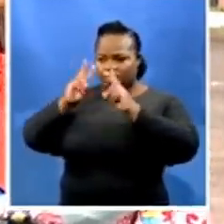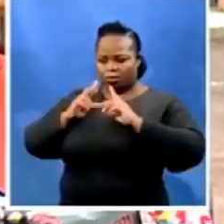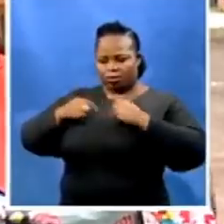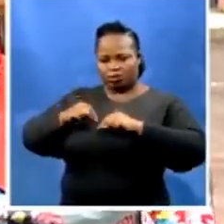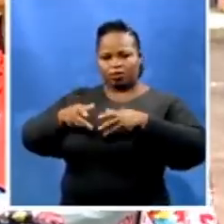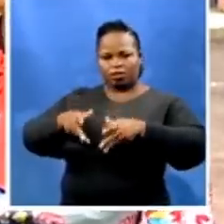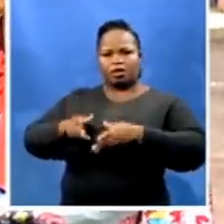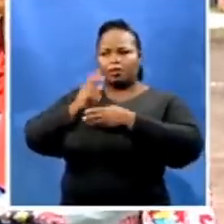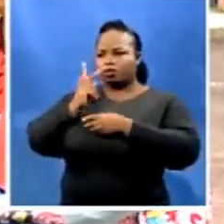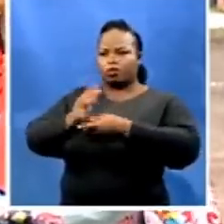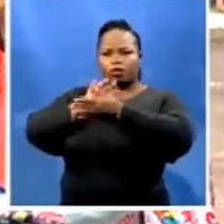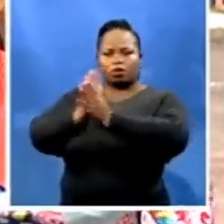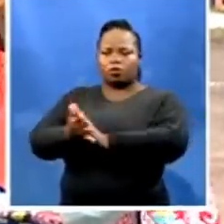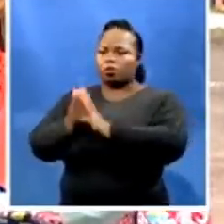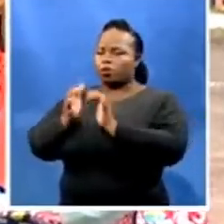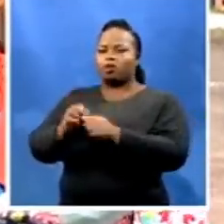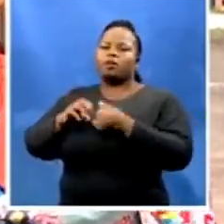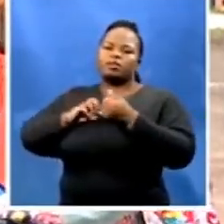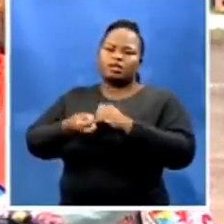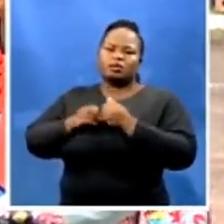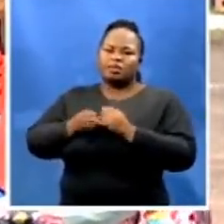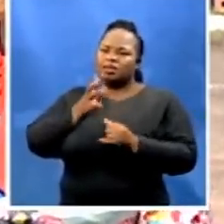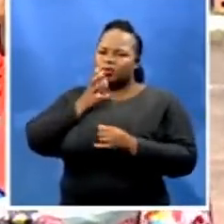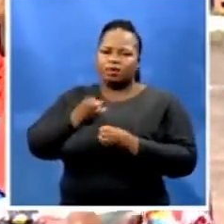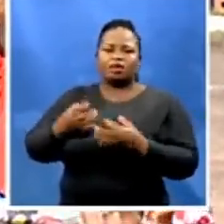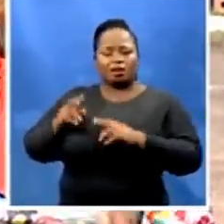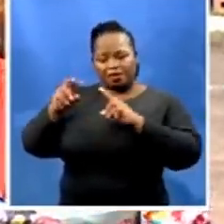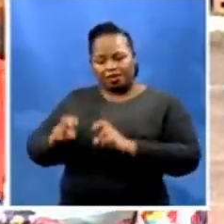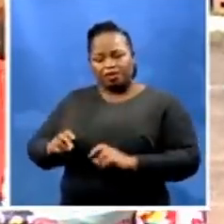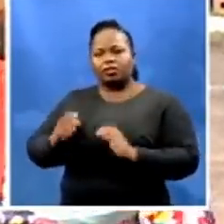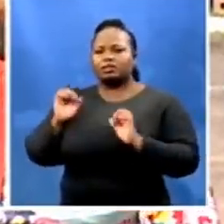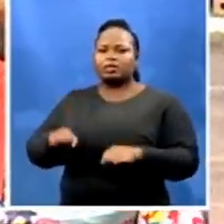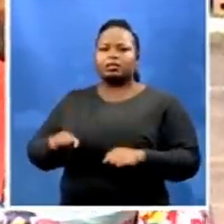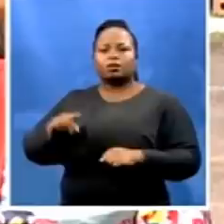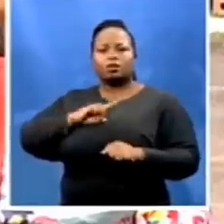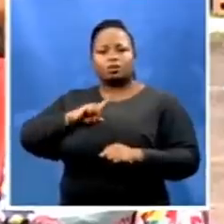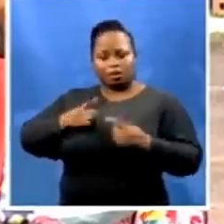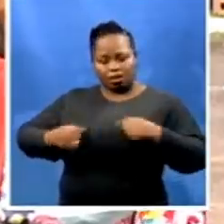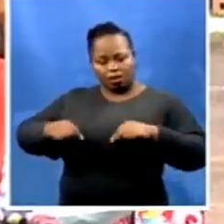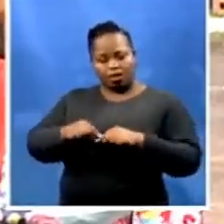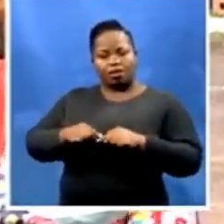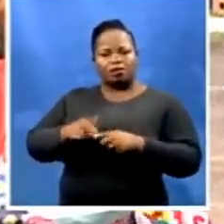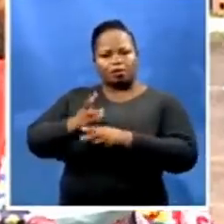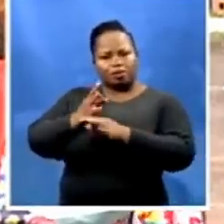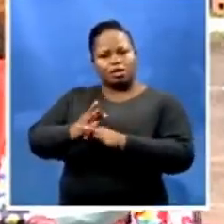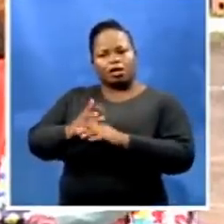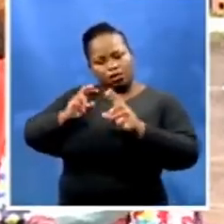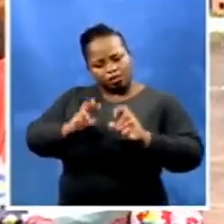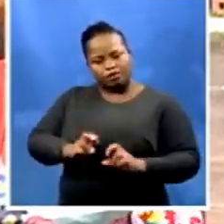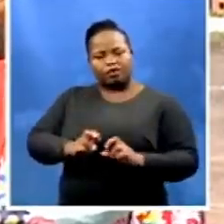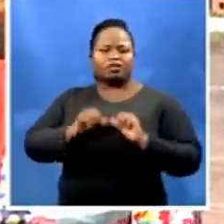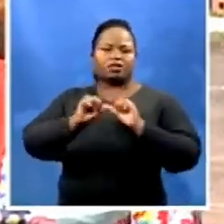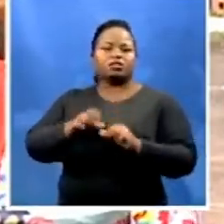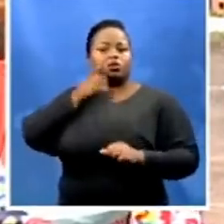ukuthi kwenziwe nama investigations ezinathi enesabazali siya investigate just to check ukuthi ngabe obani abenze